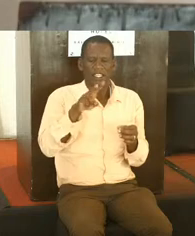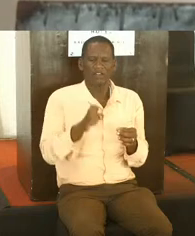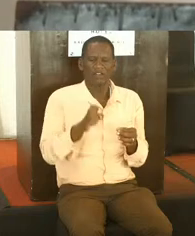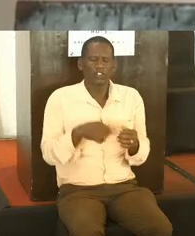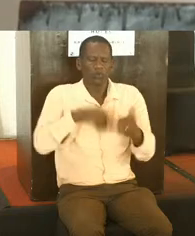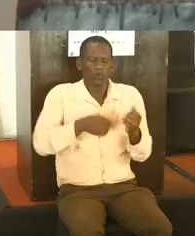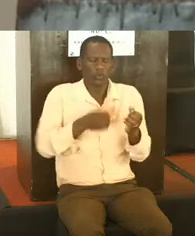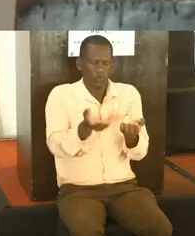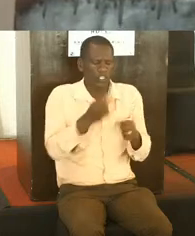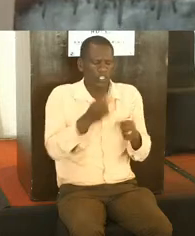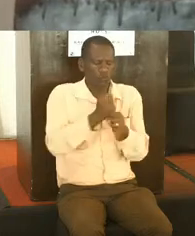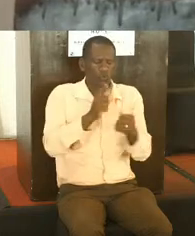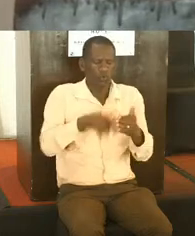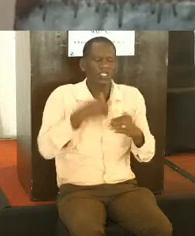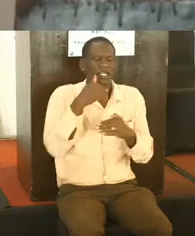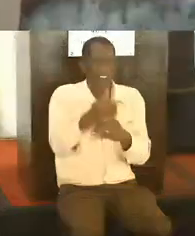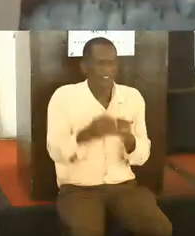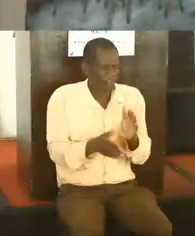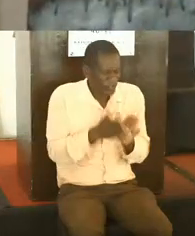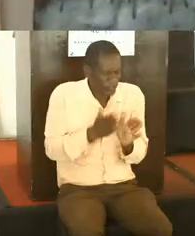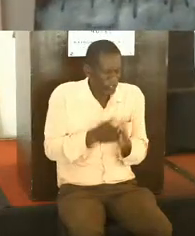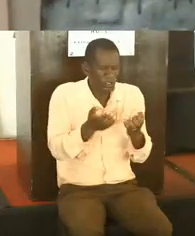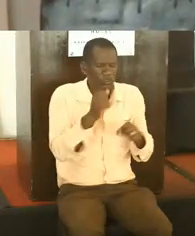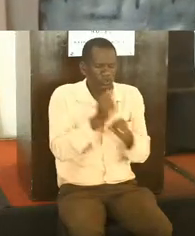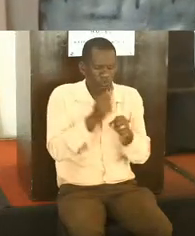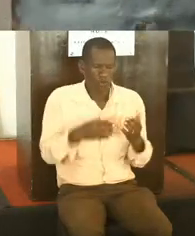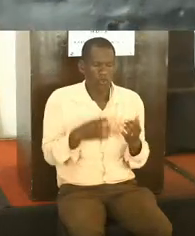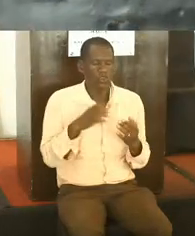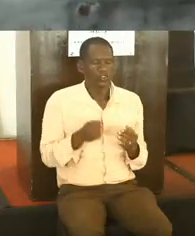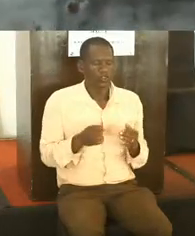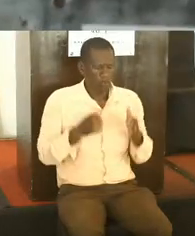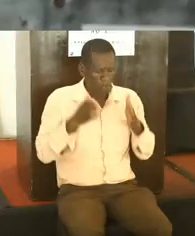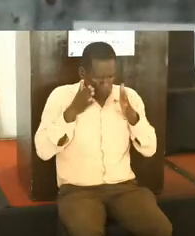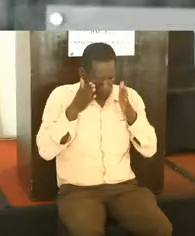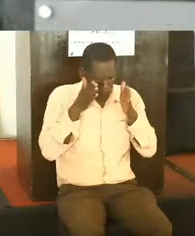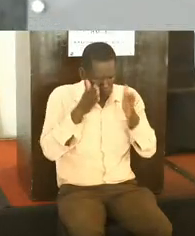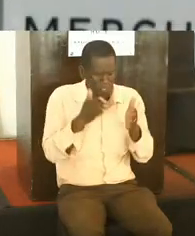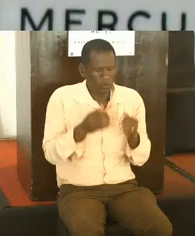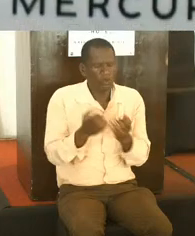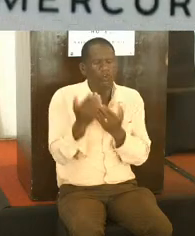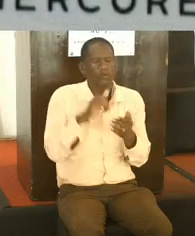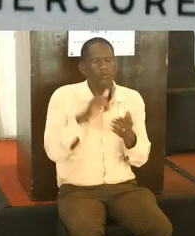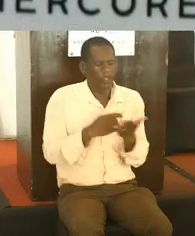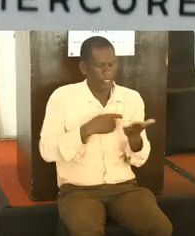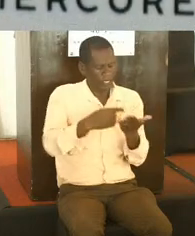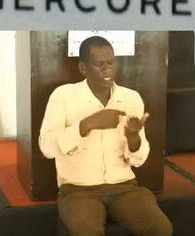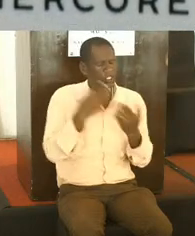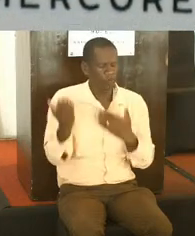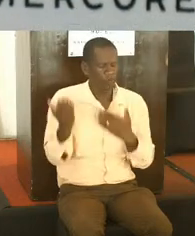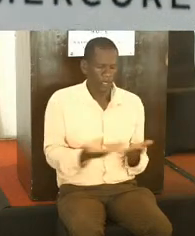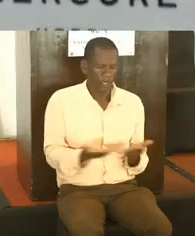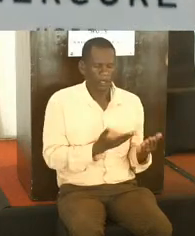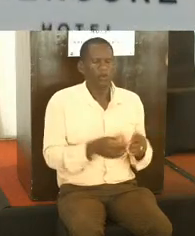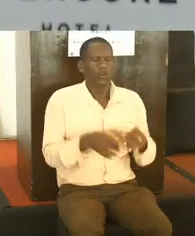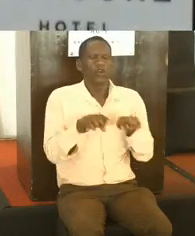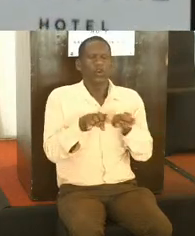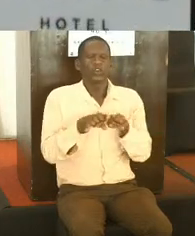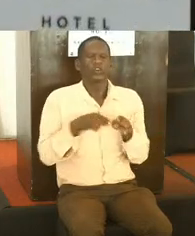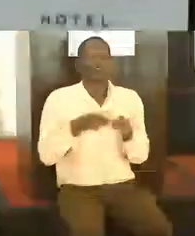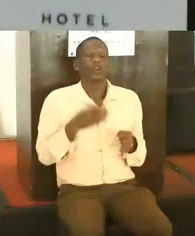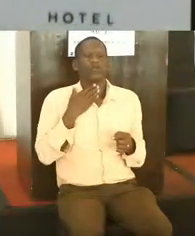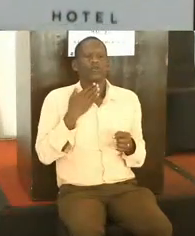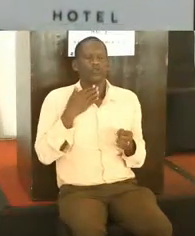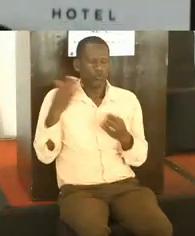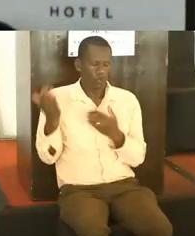do we need to do next what do we need to do urgently and so we are looking forward to that discussion welcome I would also like to